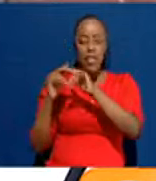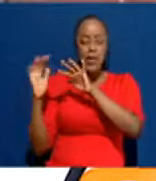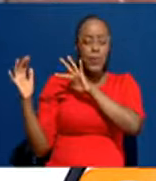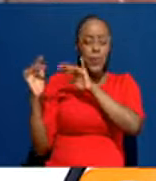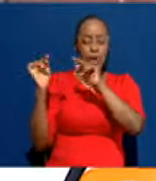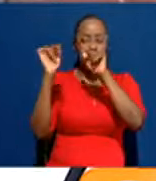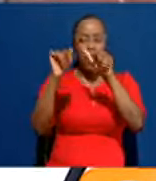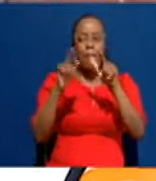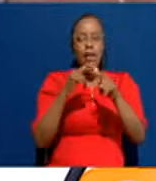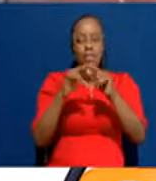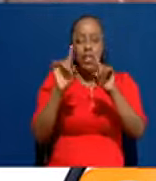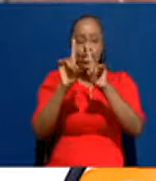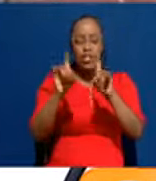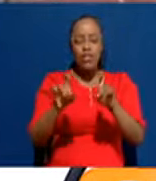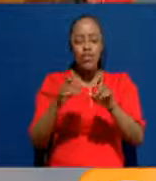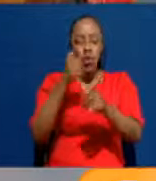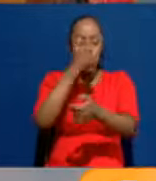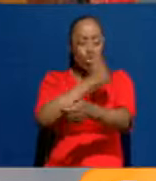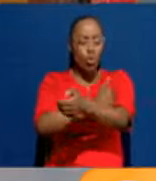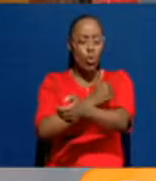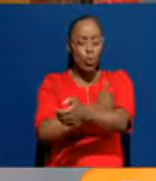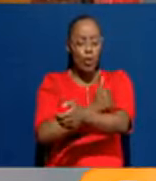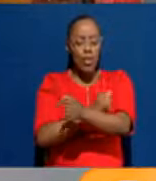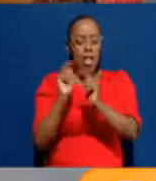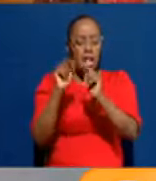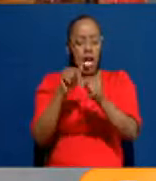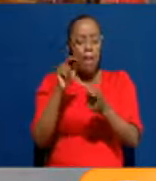and test you for doping.